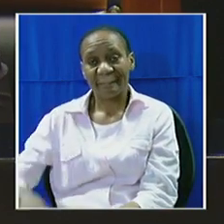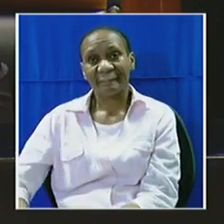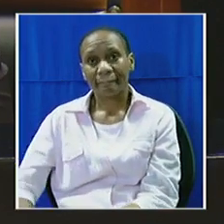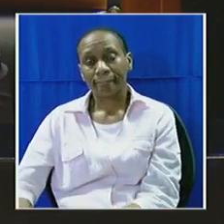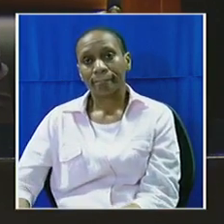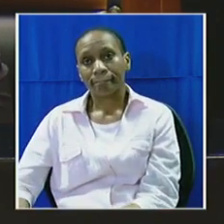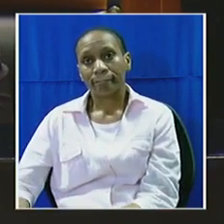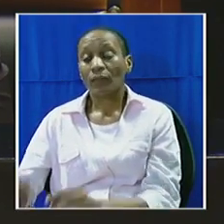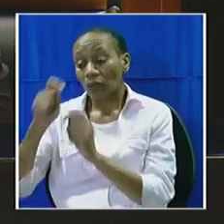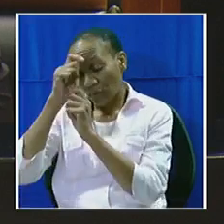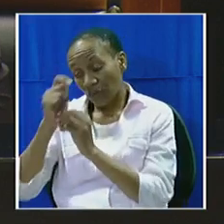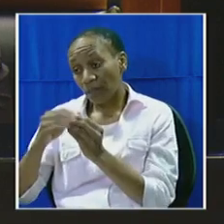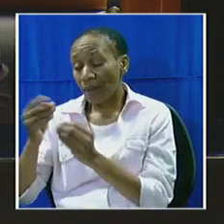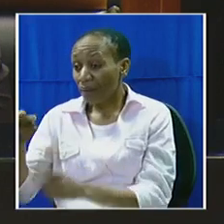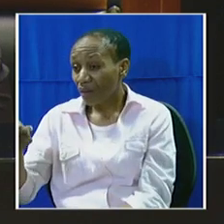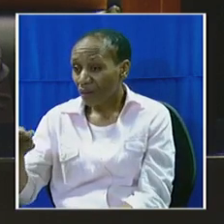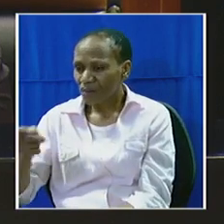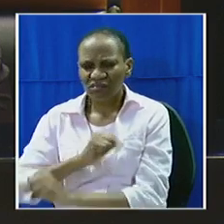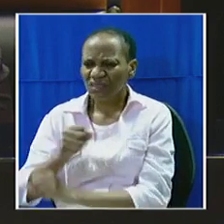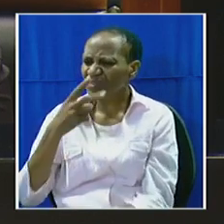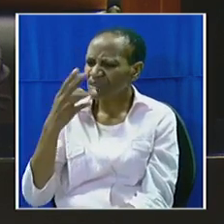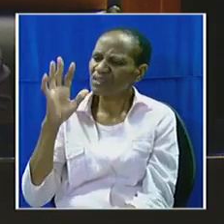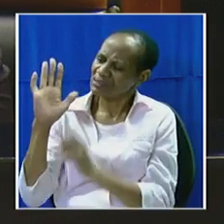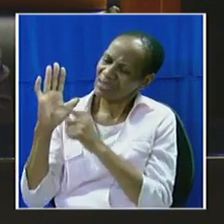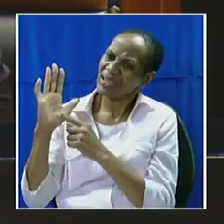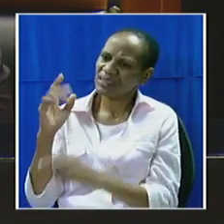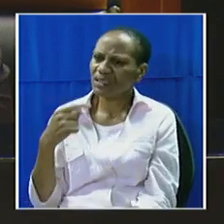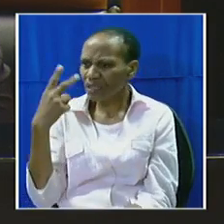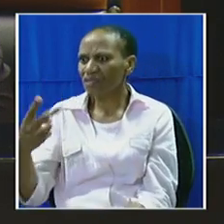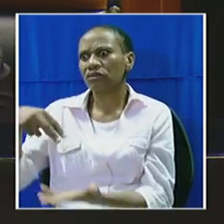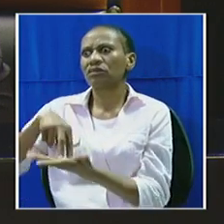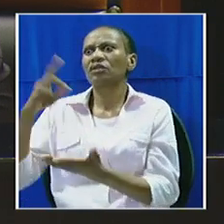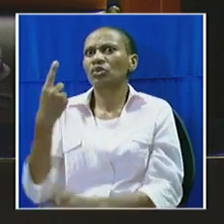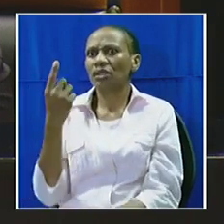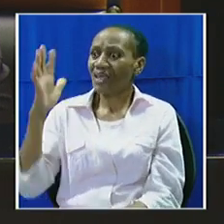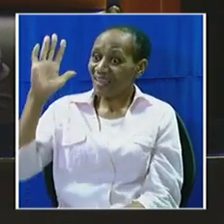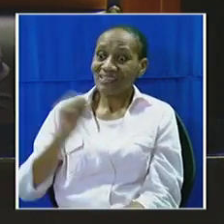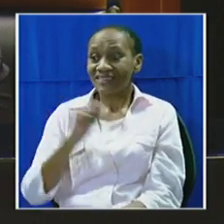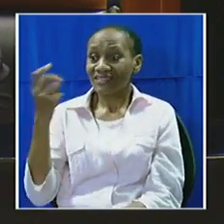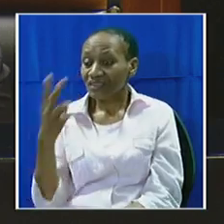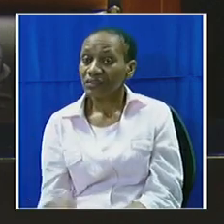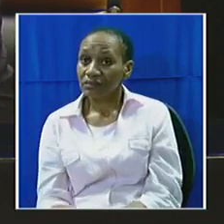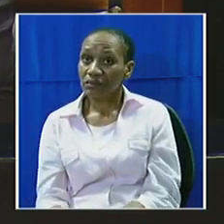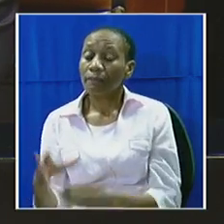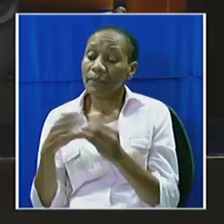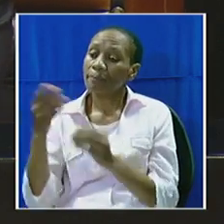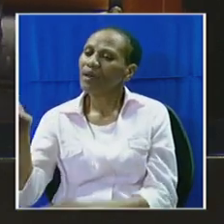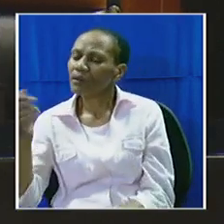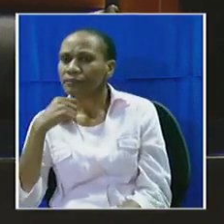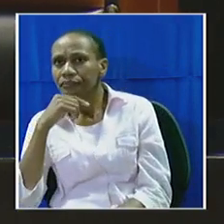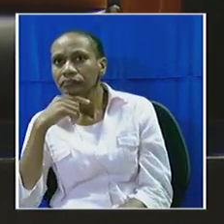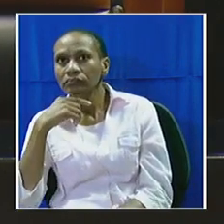No, Honourable Member, have you raised? I didn't see you raising a hand. I just saw you standing. Honourable Hill Lewis. Will you